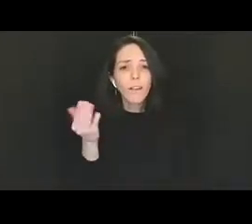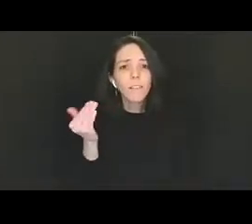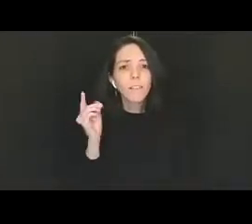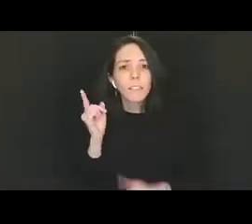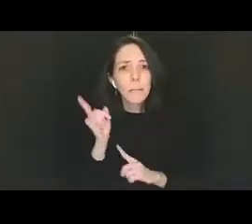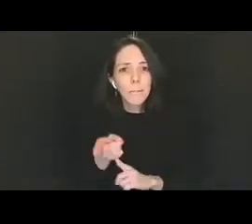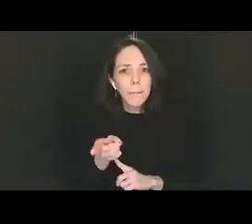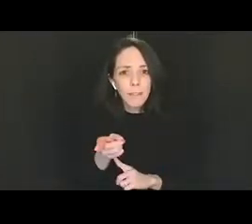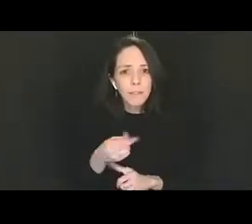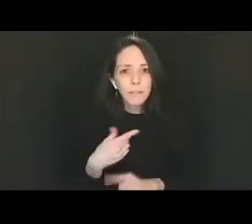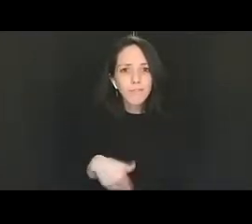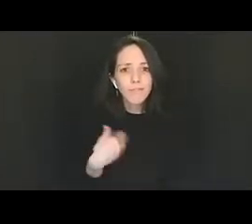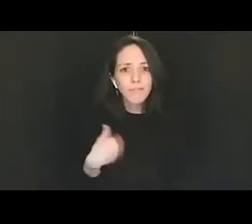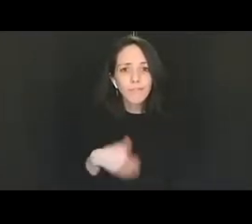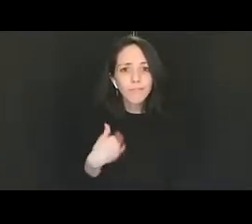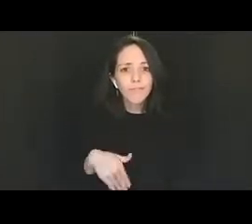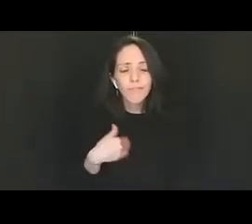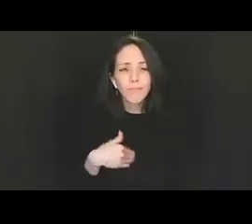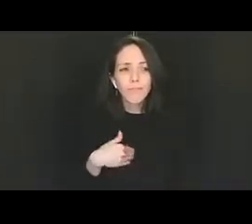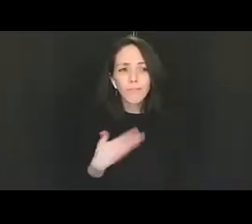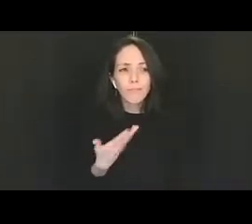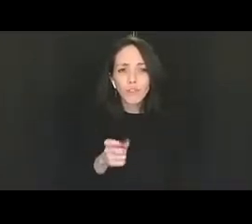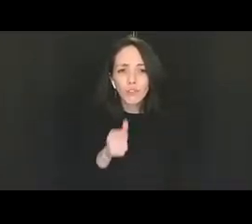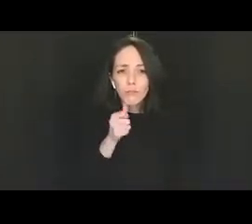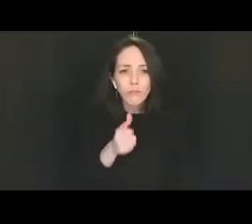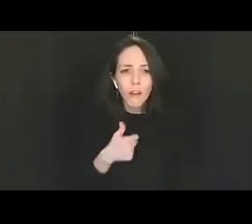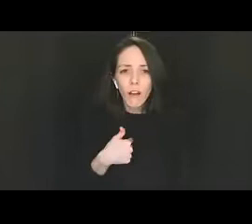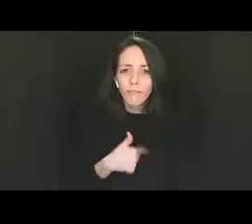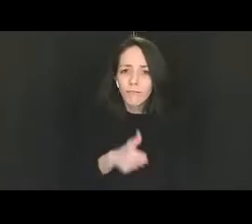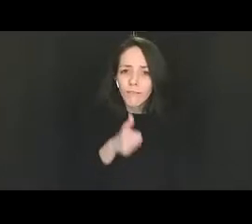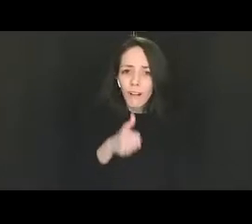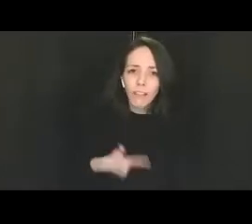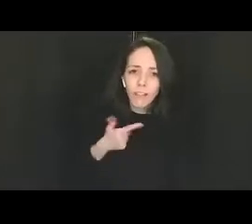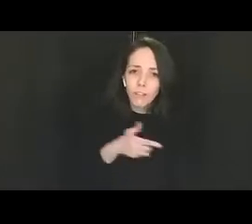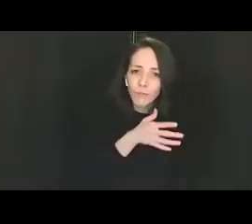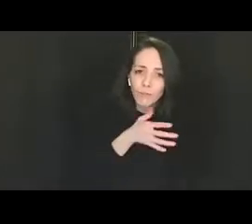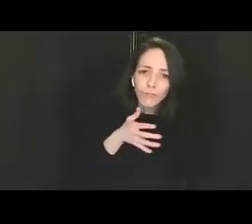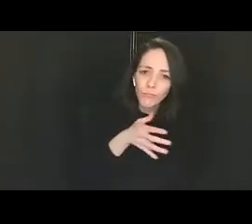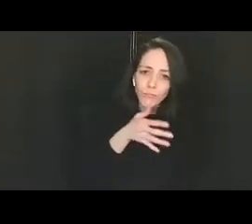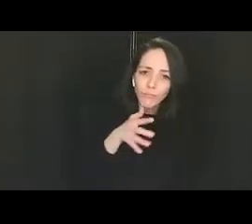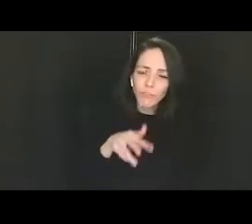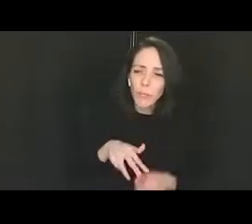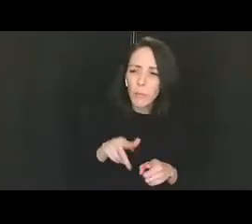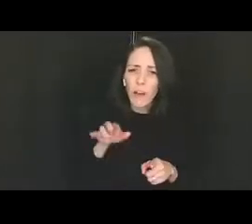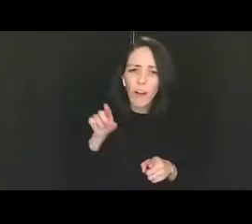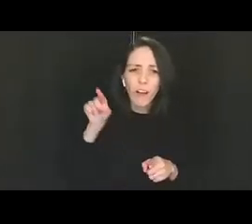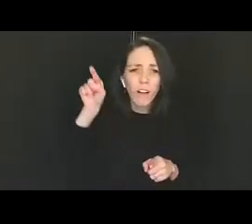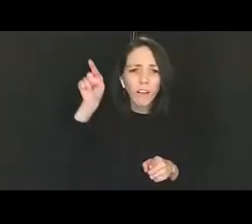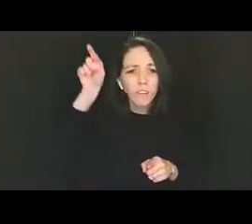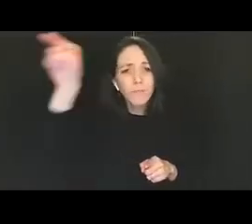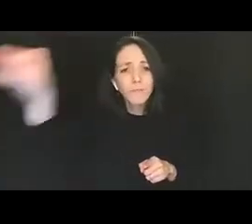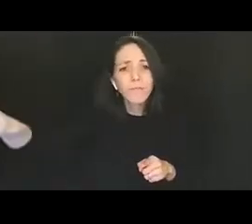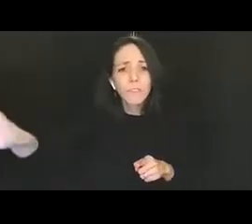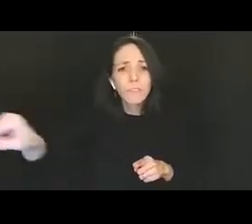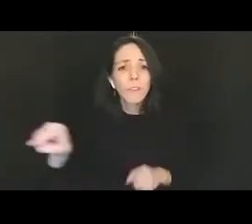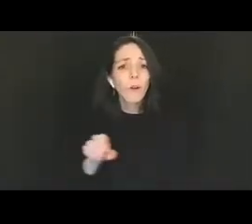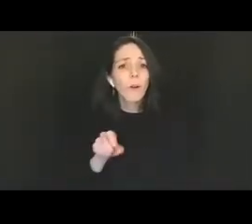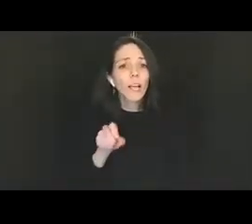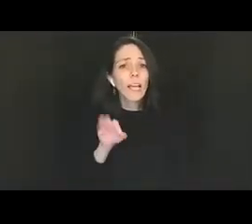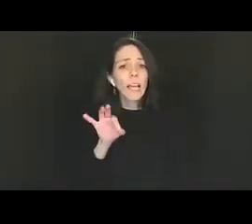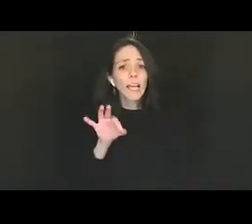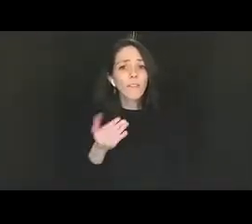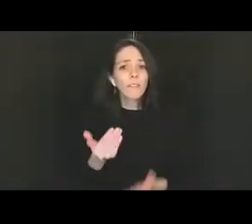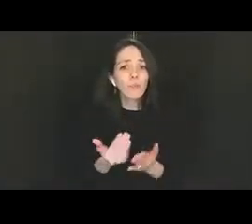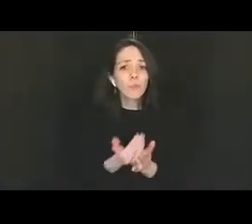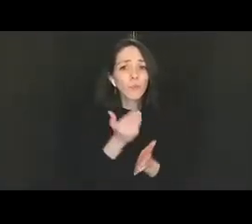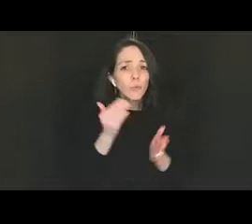Okay. So if it's 15 minutes for me, how about, you know, the new people are going in further down and away, it's more